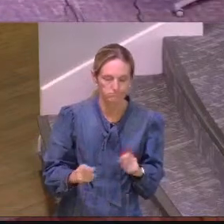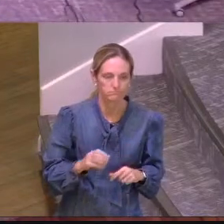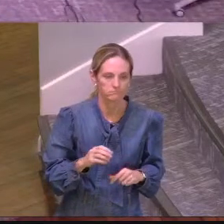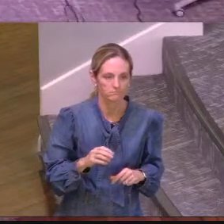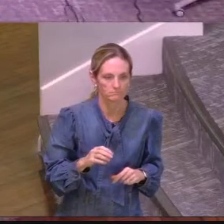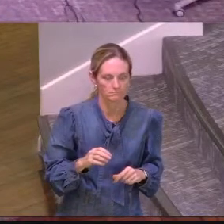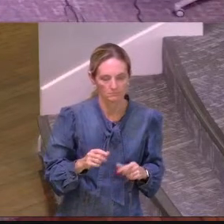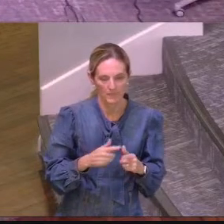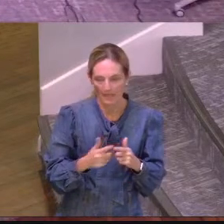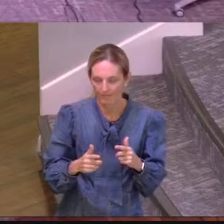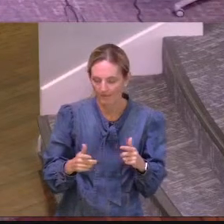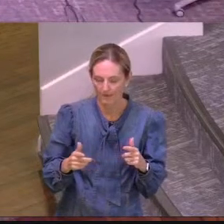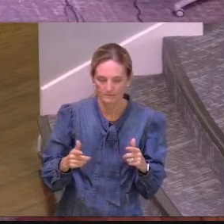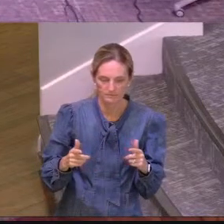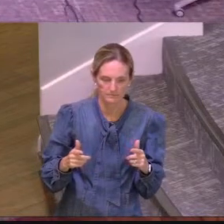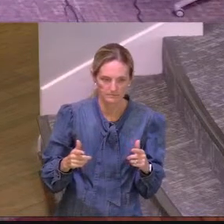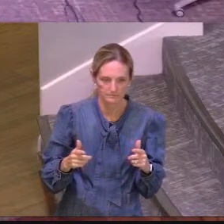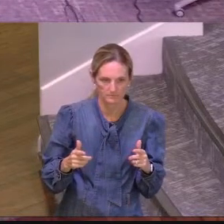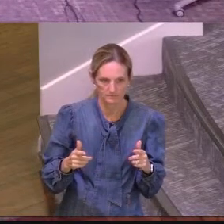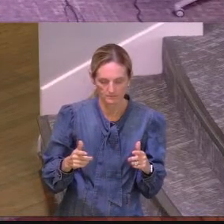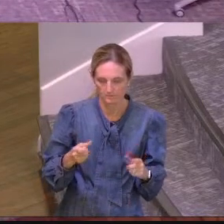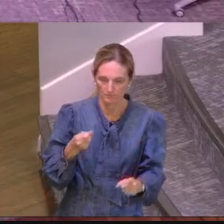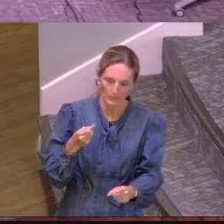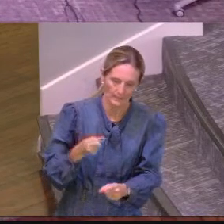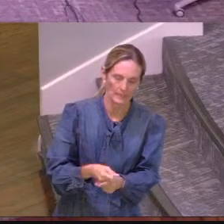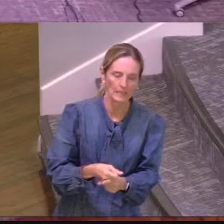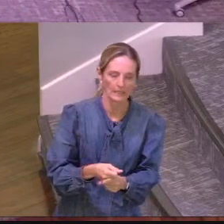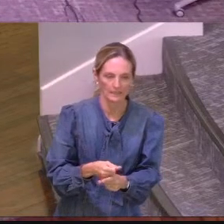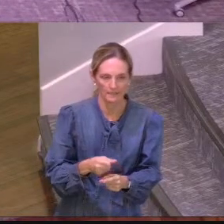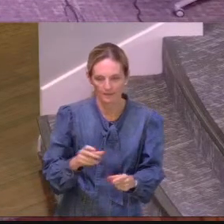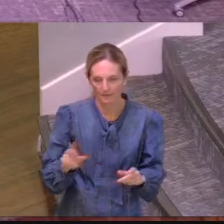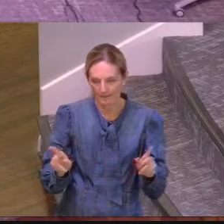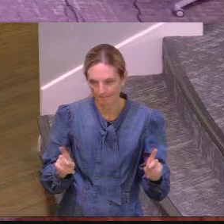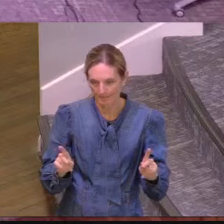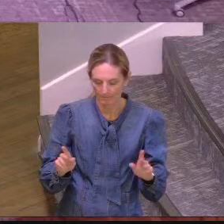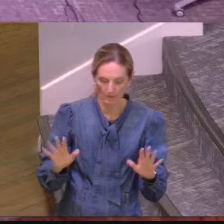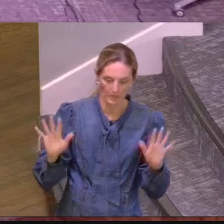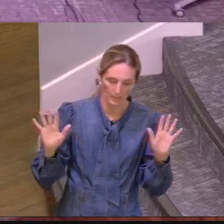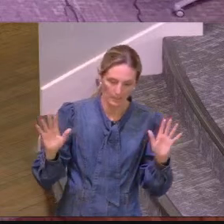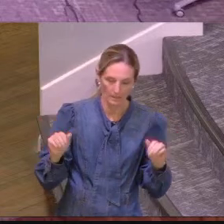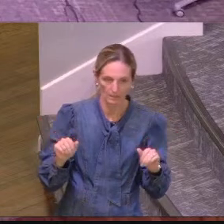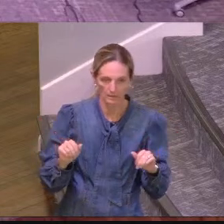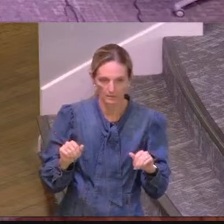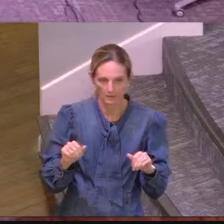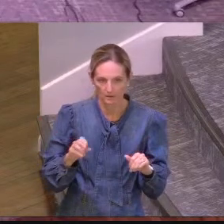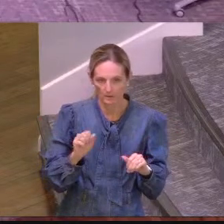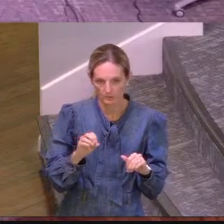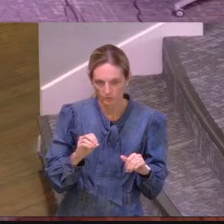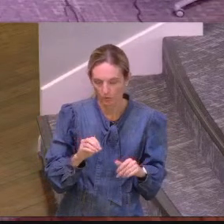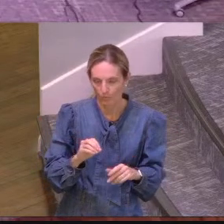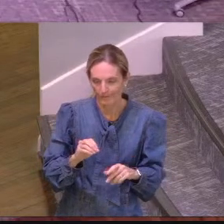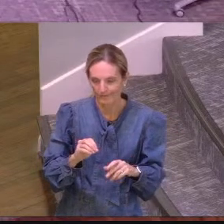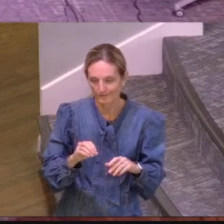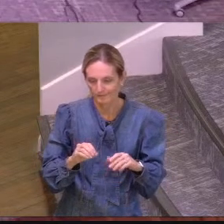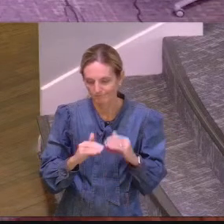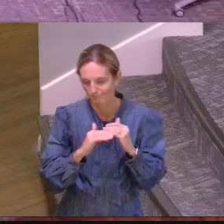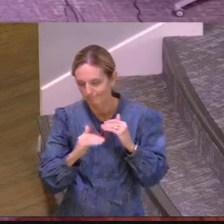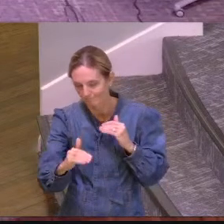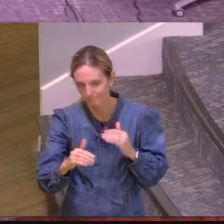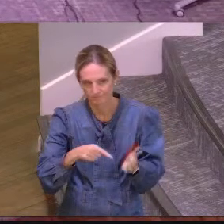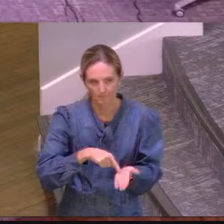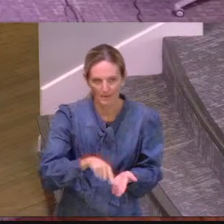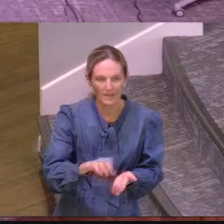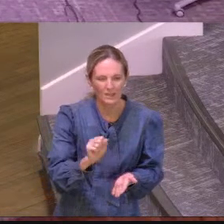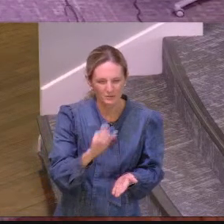then the hit came and people were willing to take a step back in wages so that they could maintain jobs and things like that. So there are ways